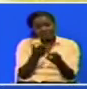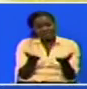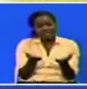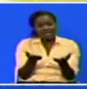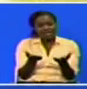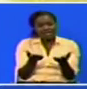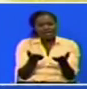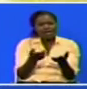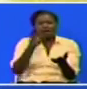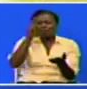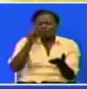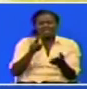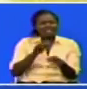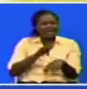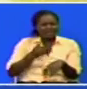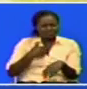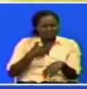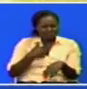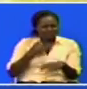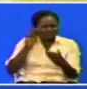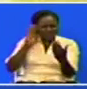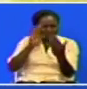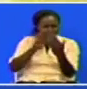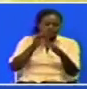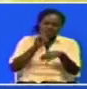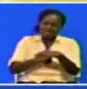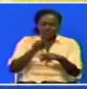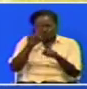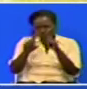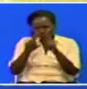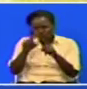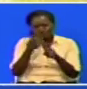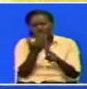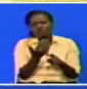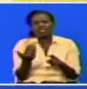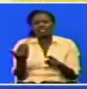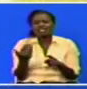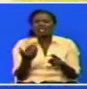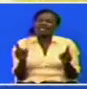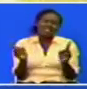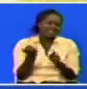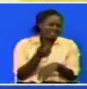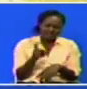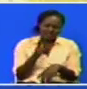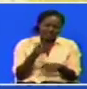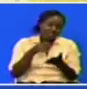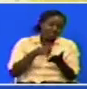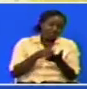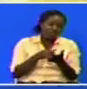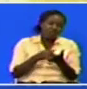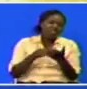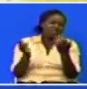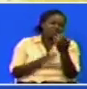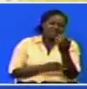a humane approach while they are doing their operations, because you cannot just involve everybody. In any case, in the case